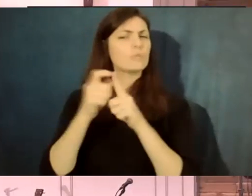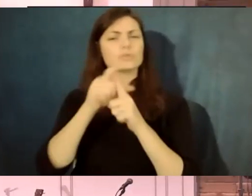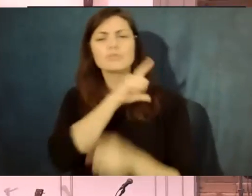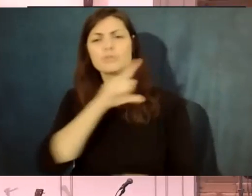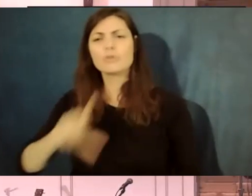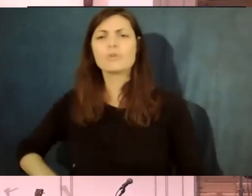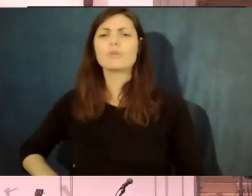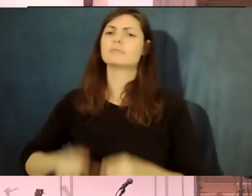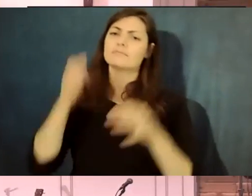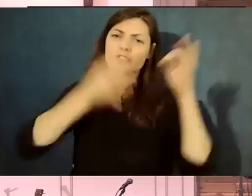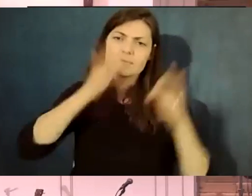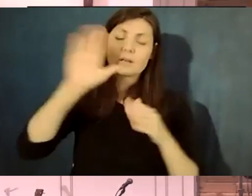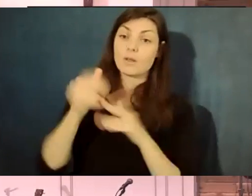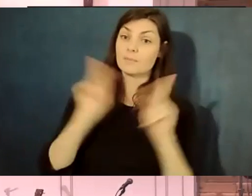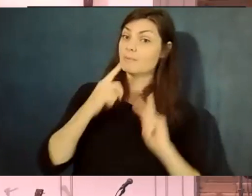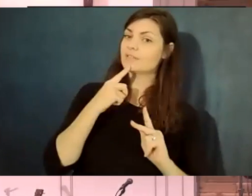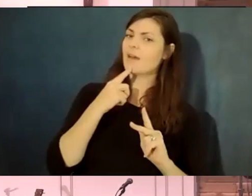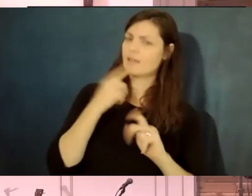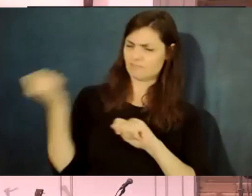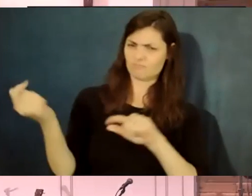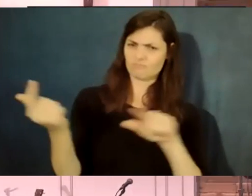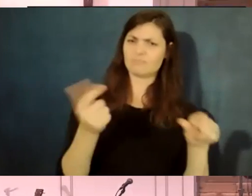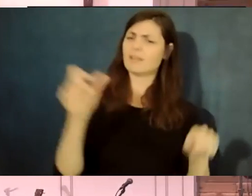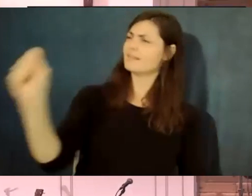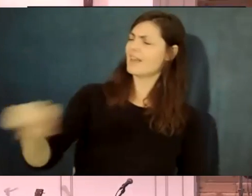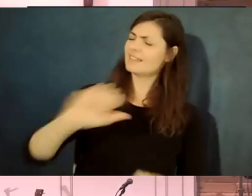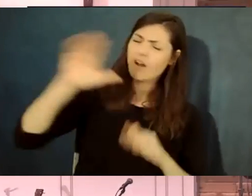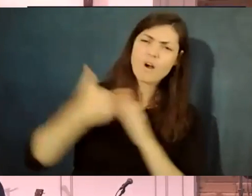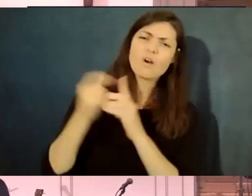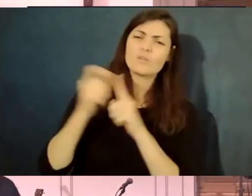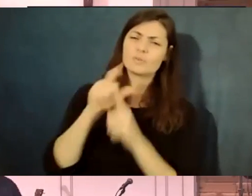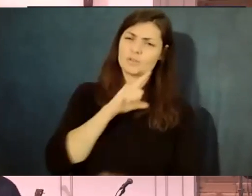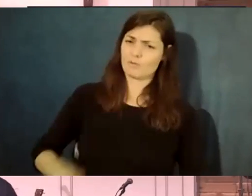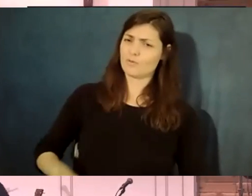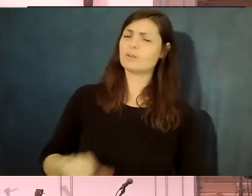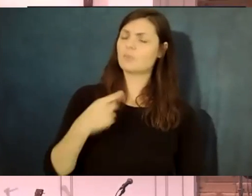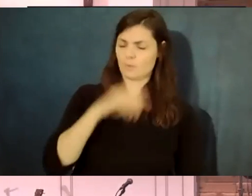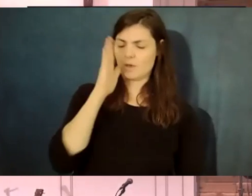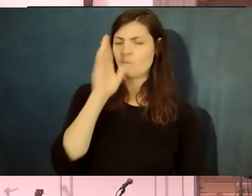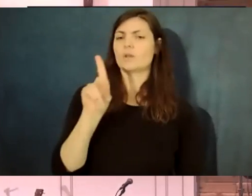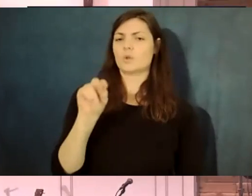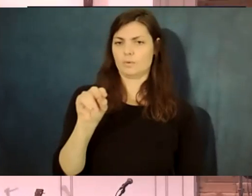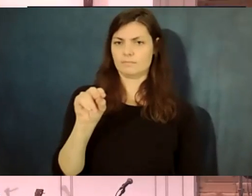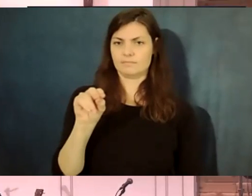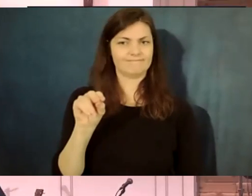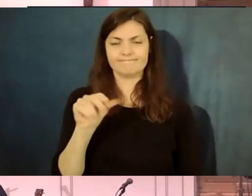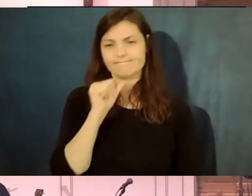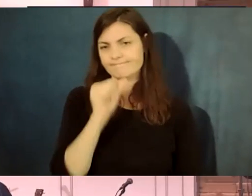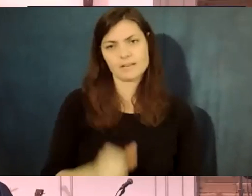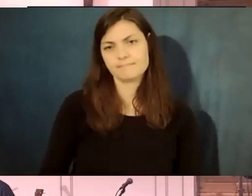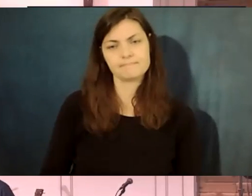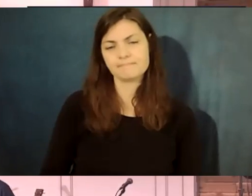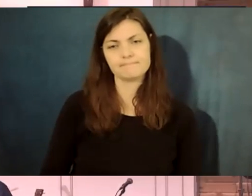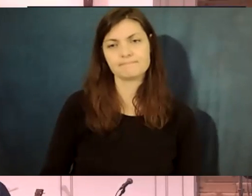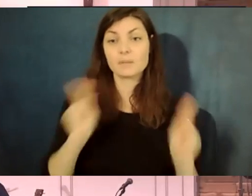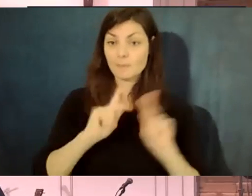all the people answered with one voice and said, all the words which the Lord has said, we will do. But they didn't. They